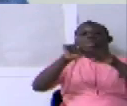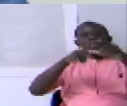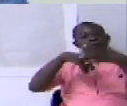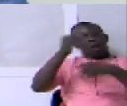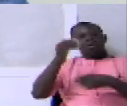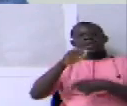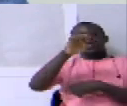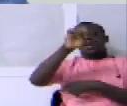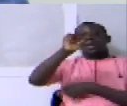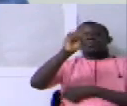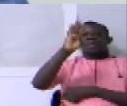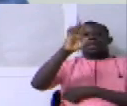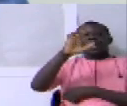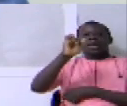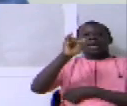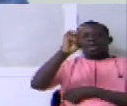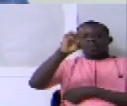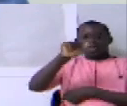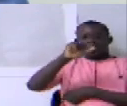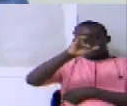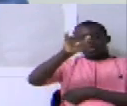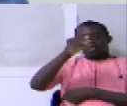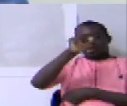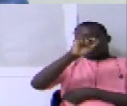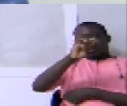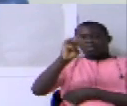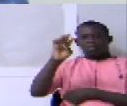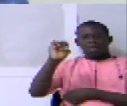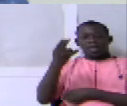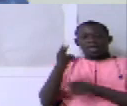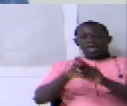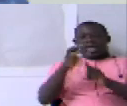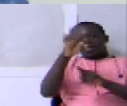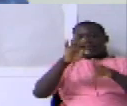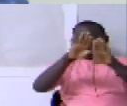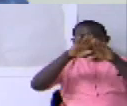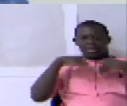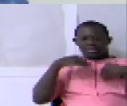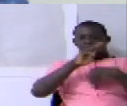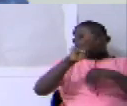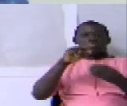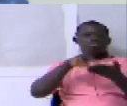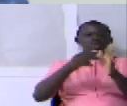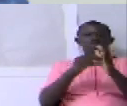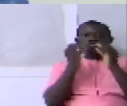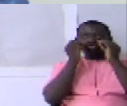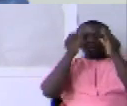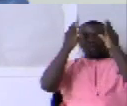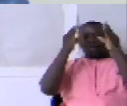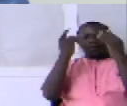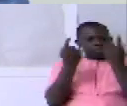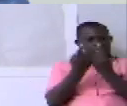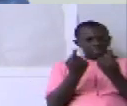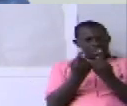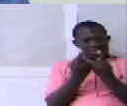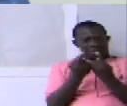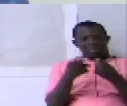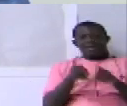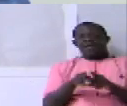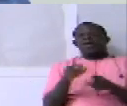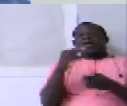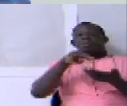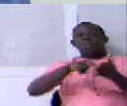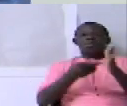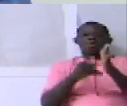dabulandi je satara Ibrahim Ajame mansongala. It will be a surprise. Abekala nyetere makolti. So did it